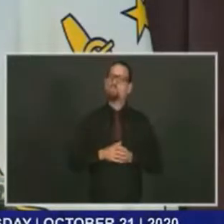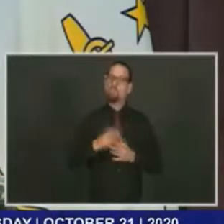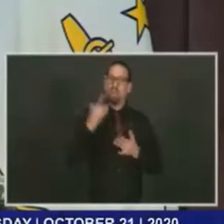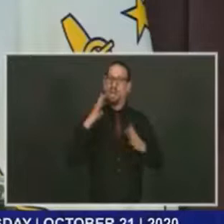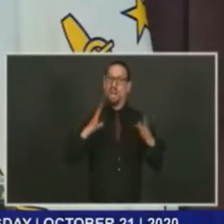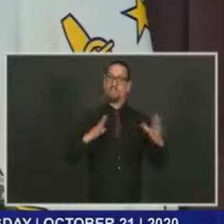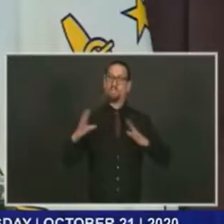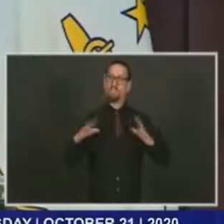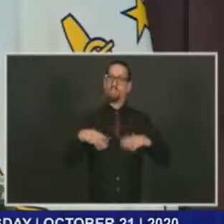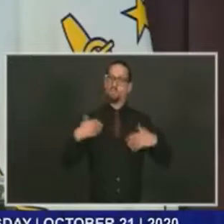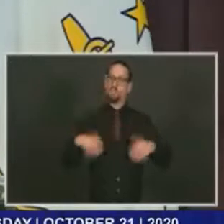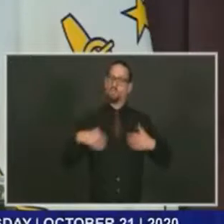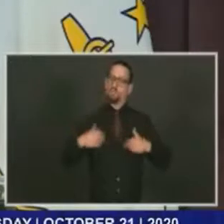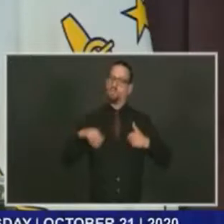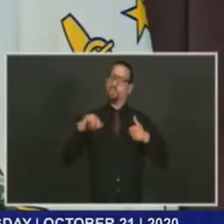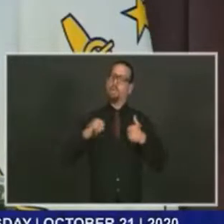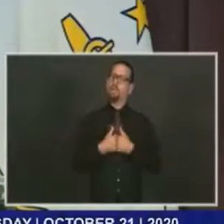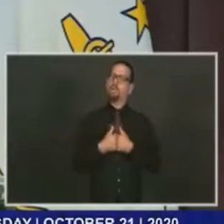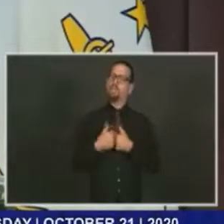how bad this virus is going to get.